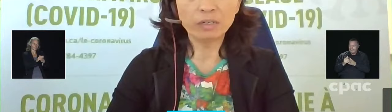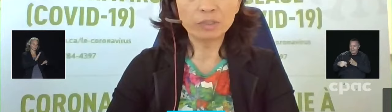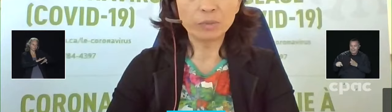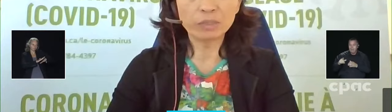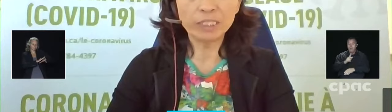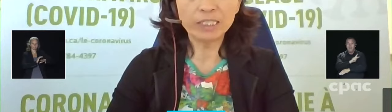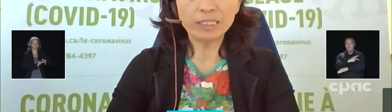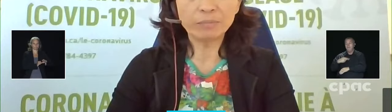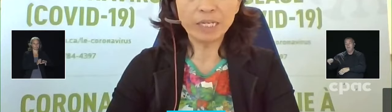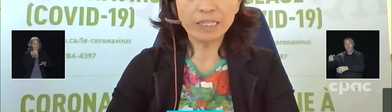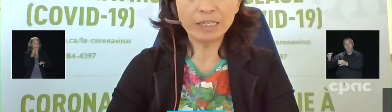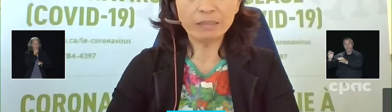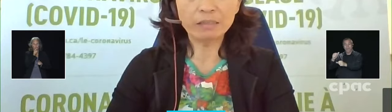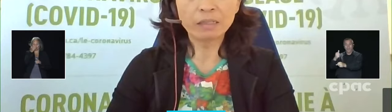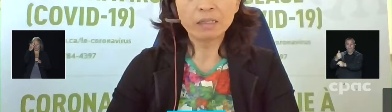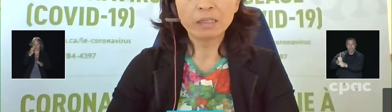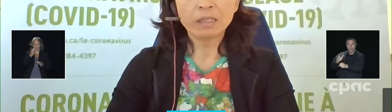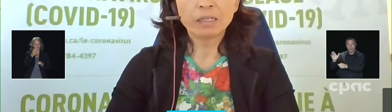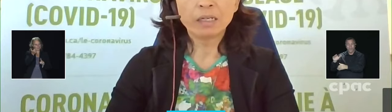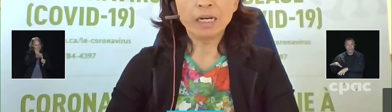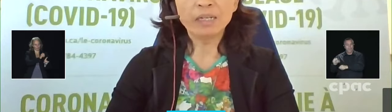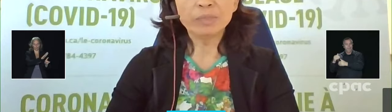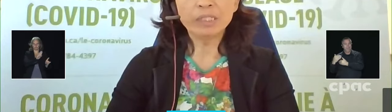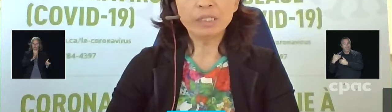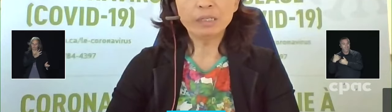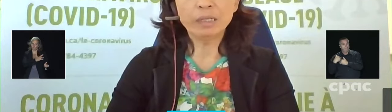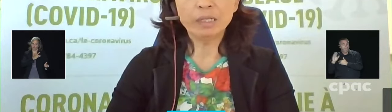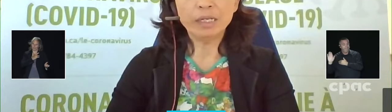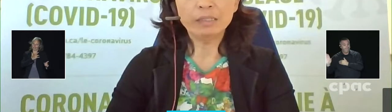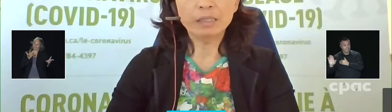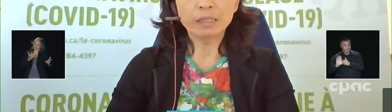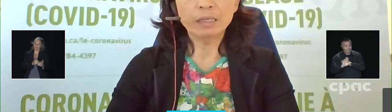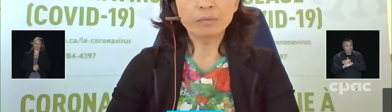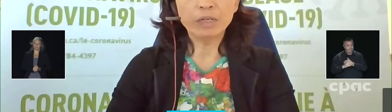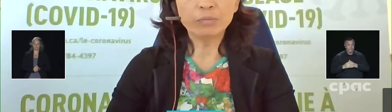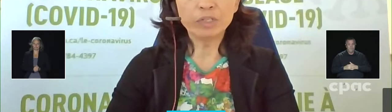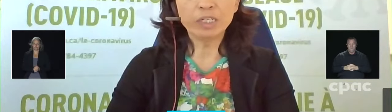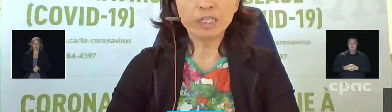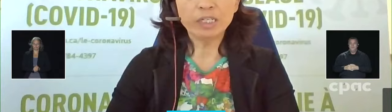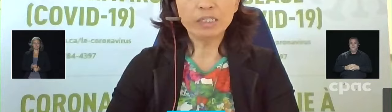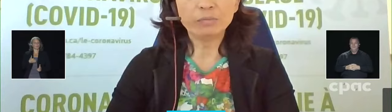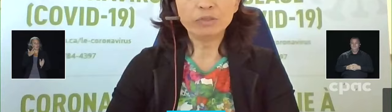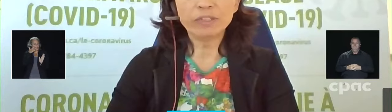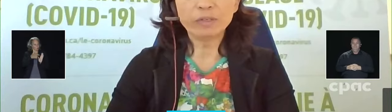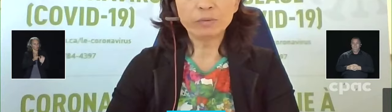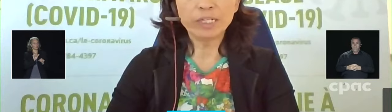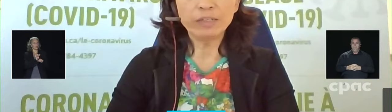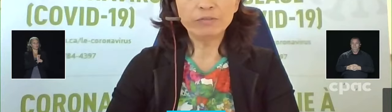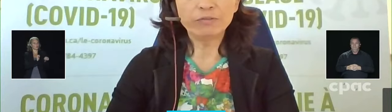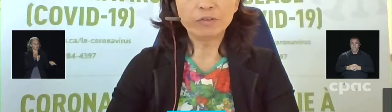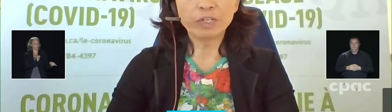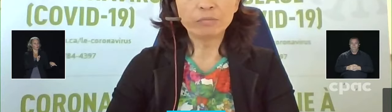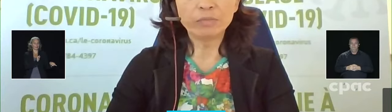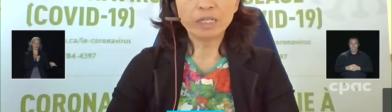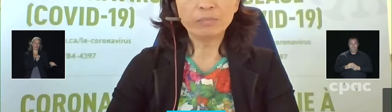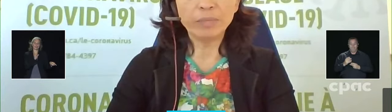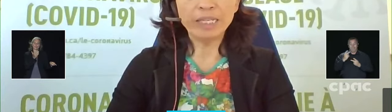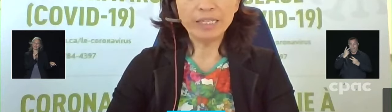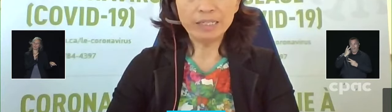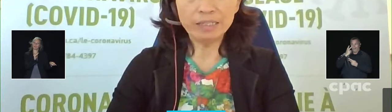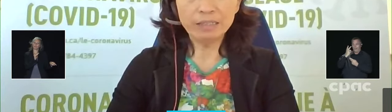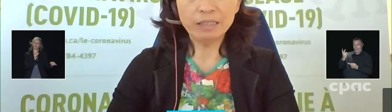own responsibilities and mandates. I'm seeing that Alberta is moving away